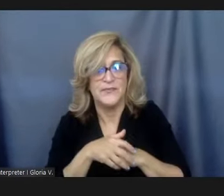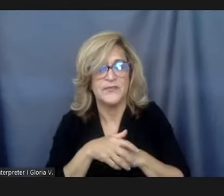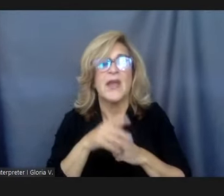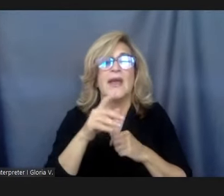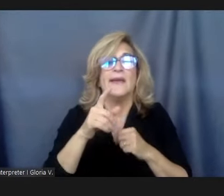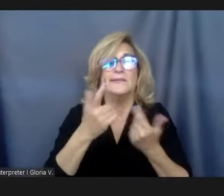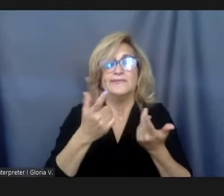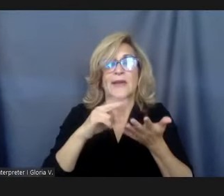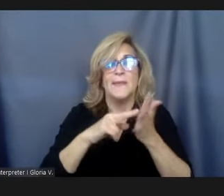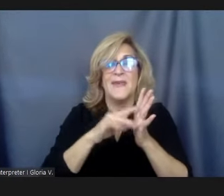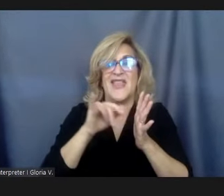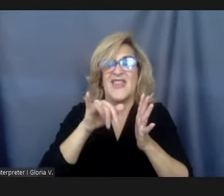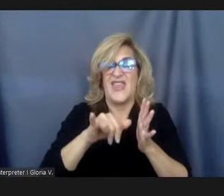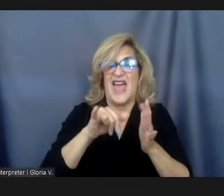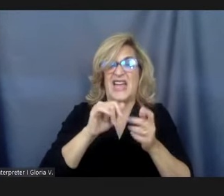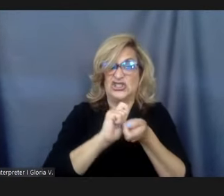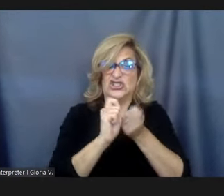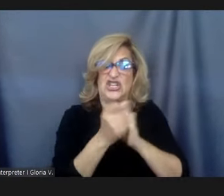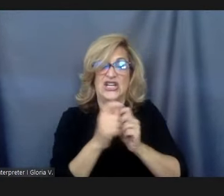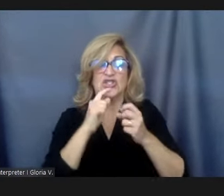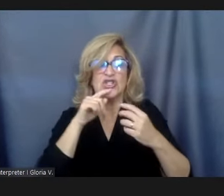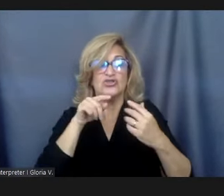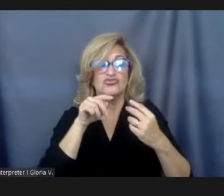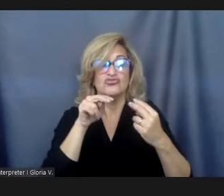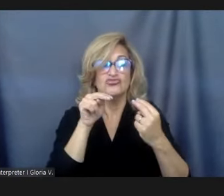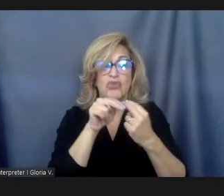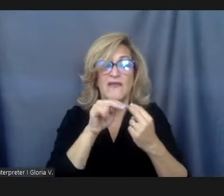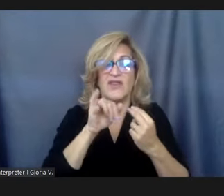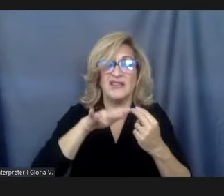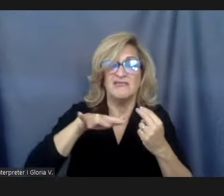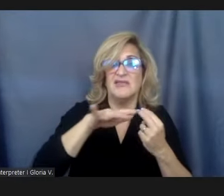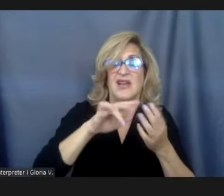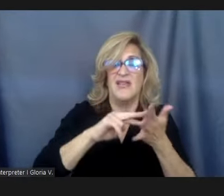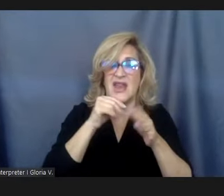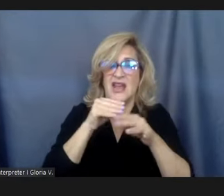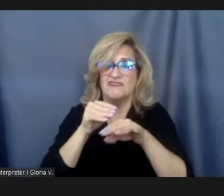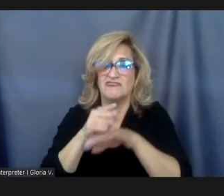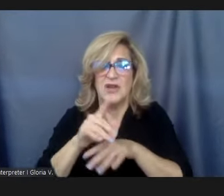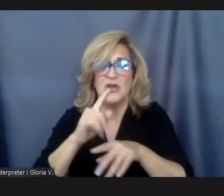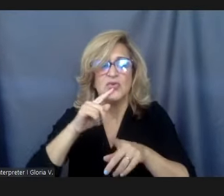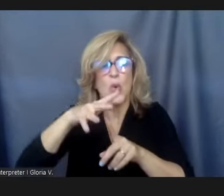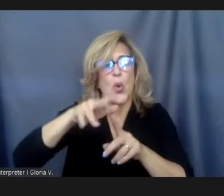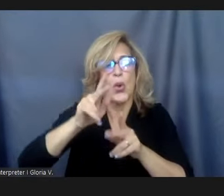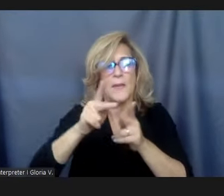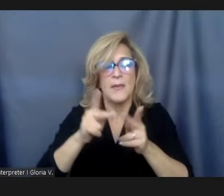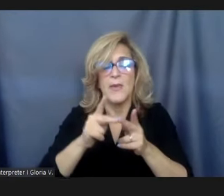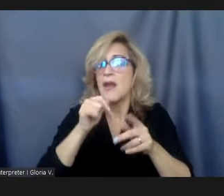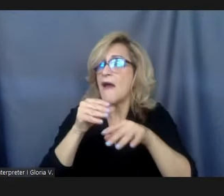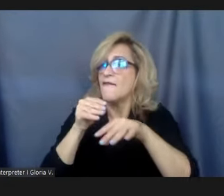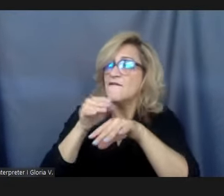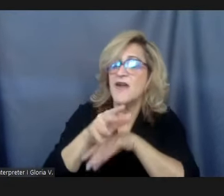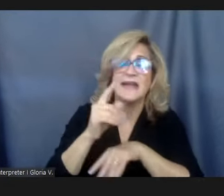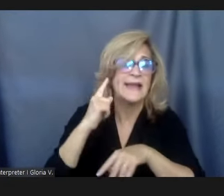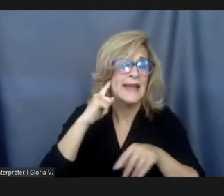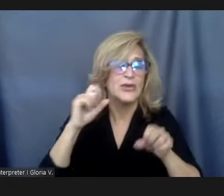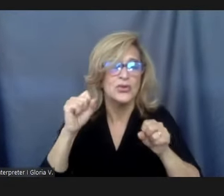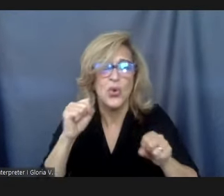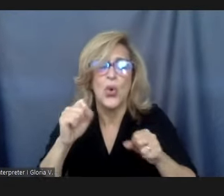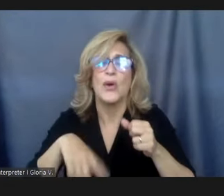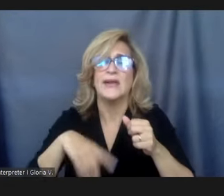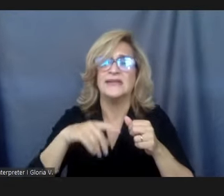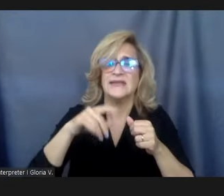analysis suggests this change in traffic would not occur on local roadways and would not adversely impact air quality or noise in the neighborhoods where the highways are